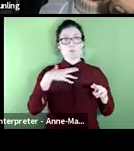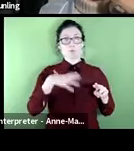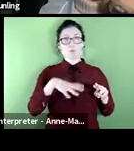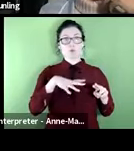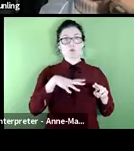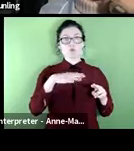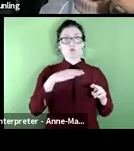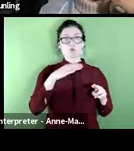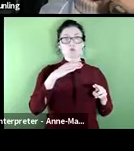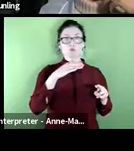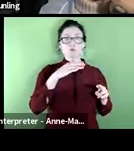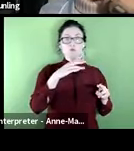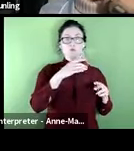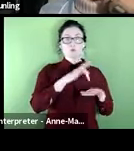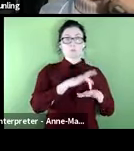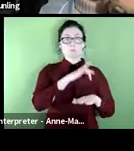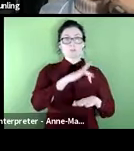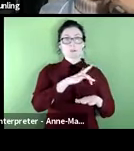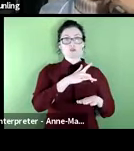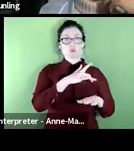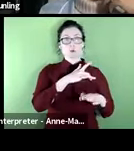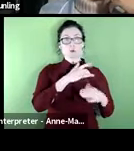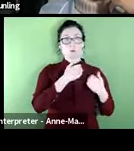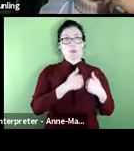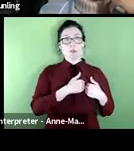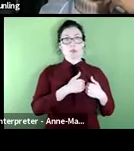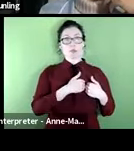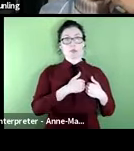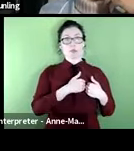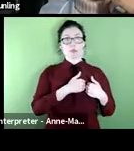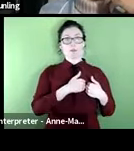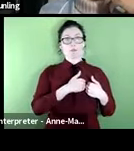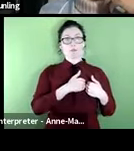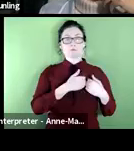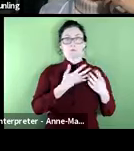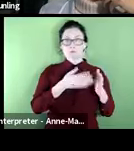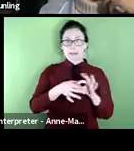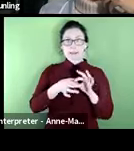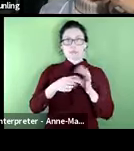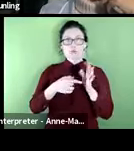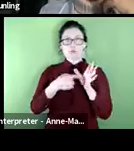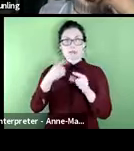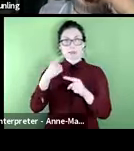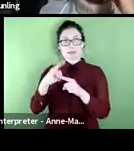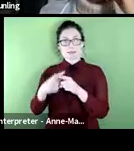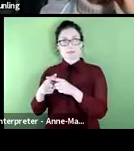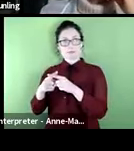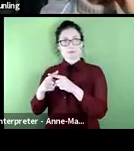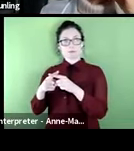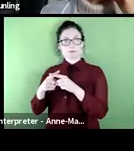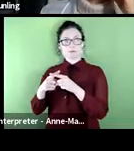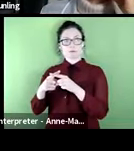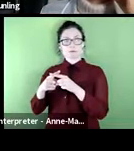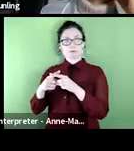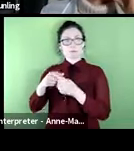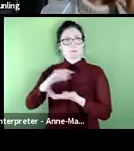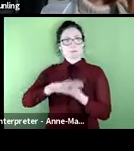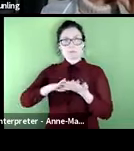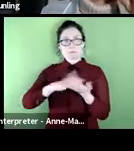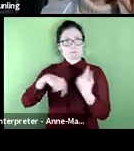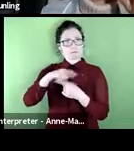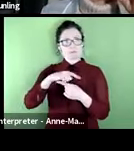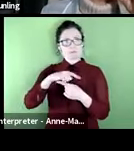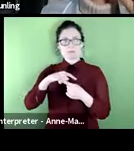wealth whatsoever is outside any kind of tax. So we cannot hope